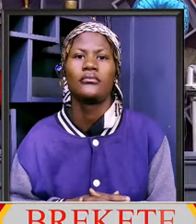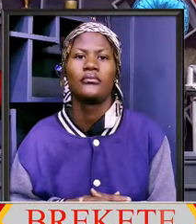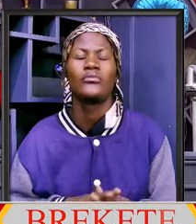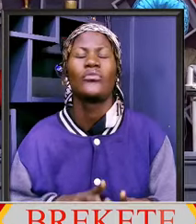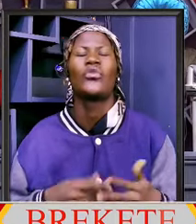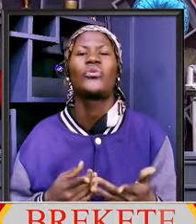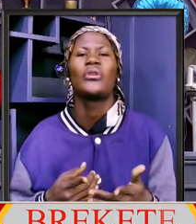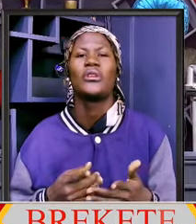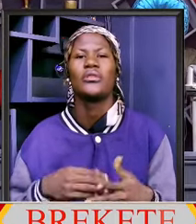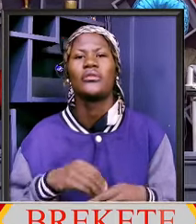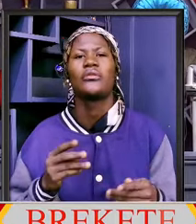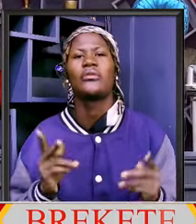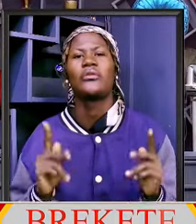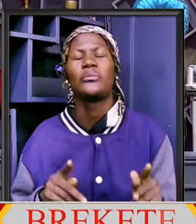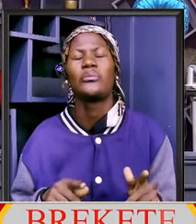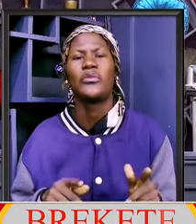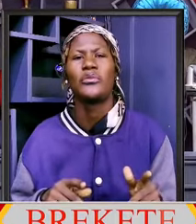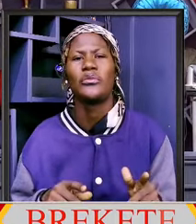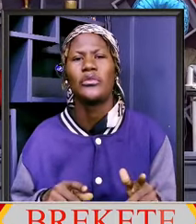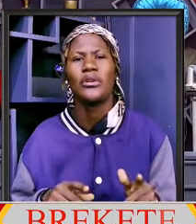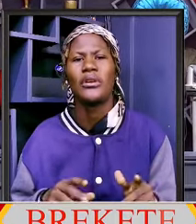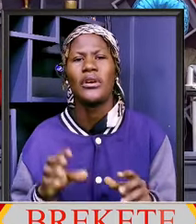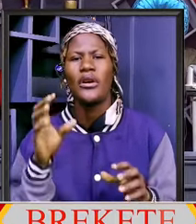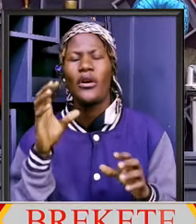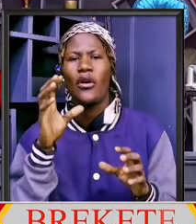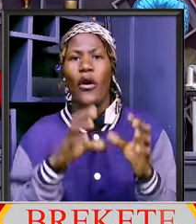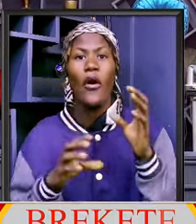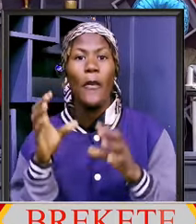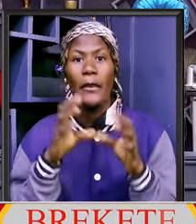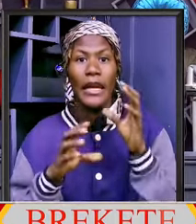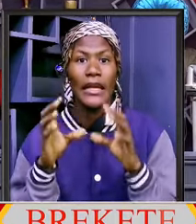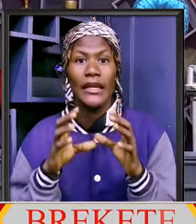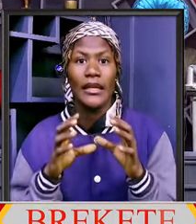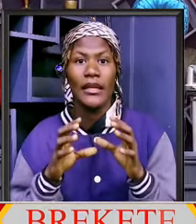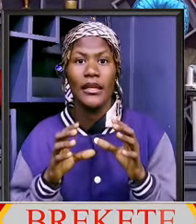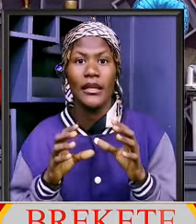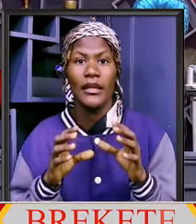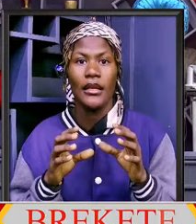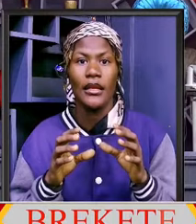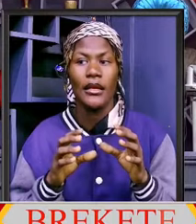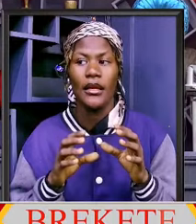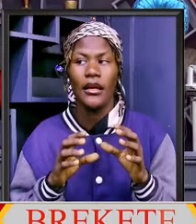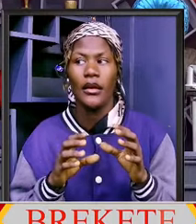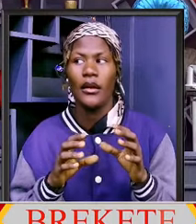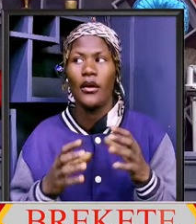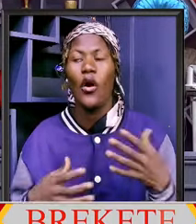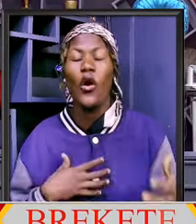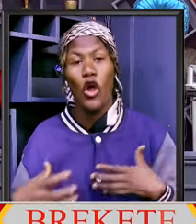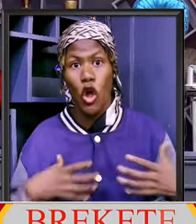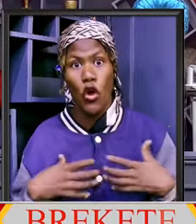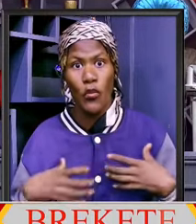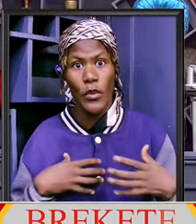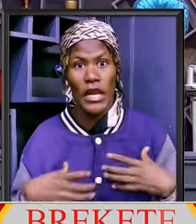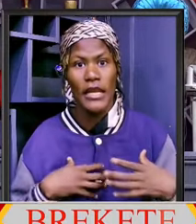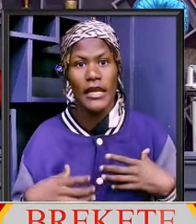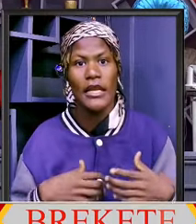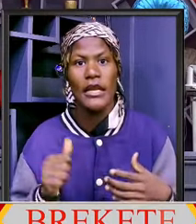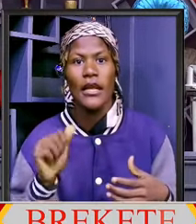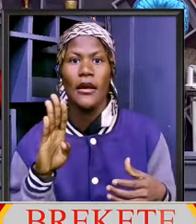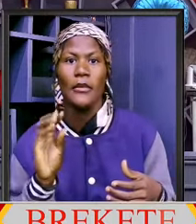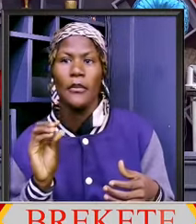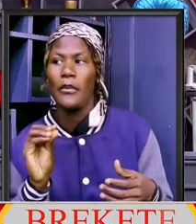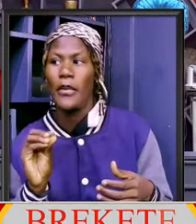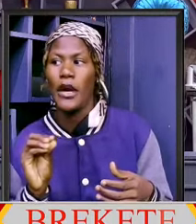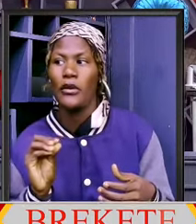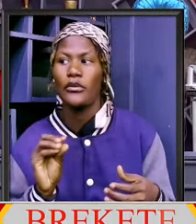When some people they complain about pile, make when I pity them. When some people they complain about back pain, lower back